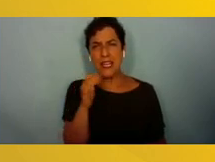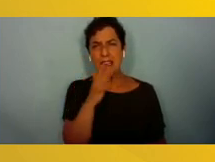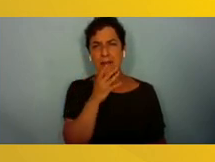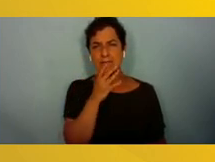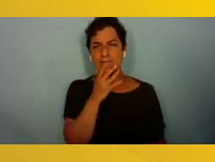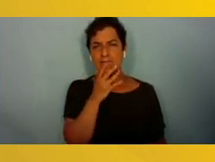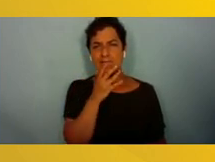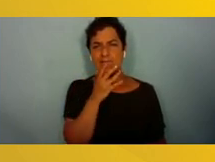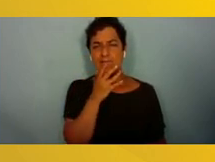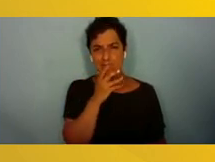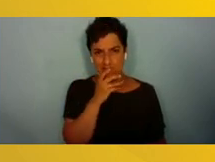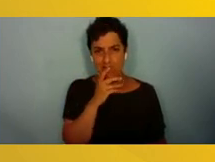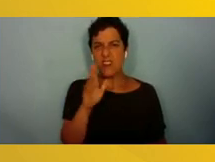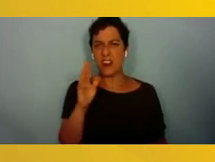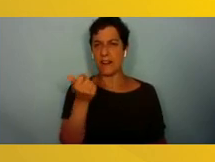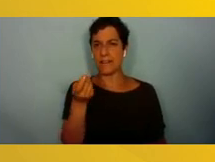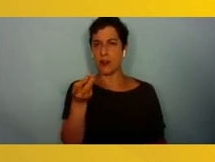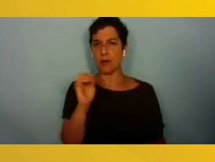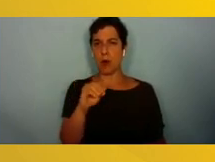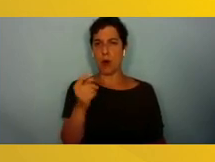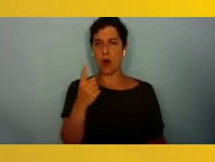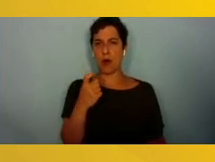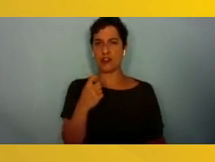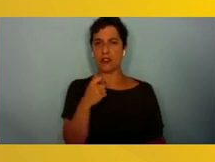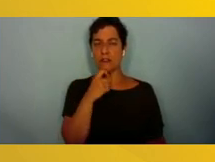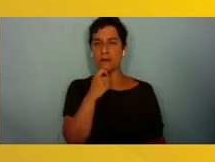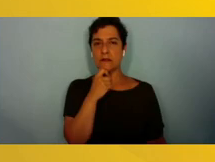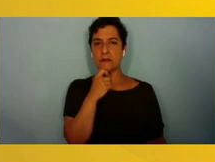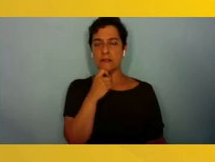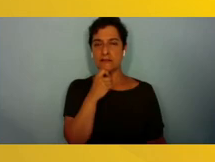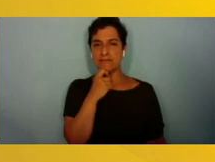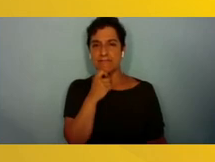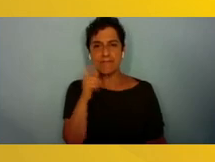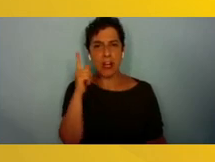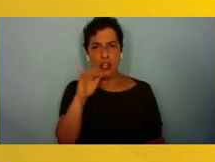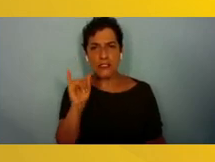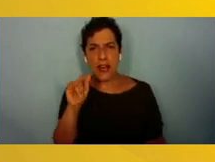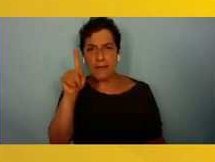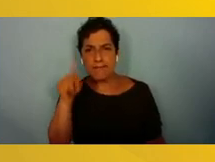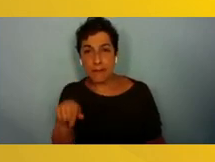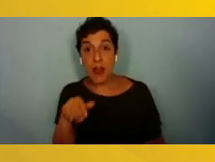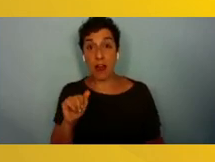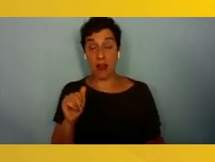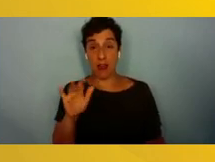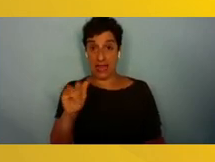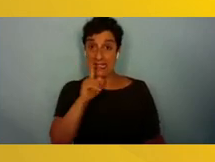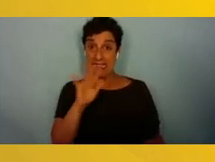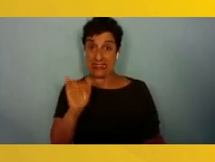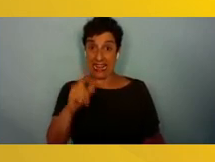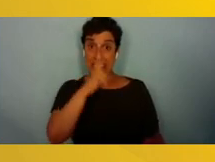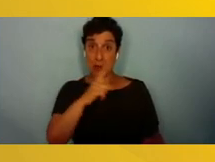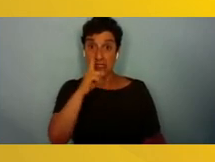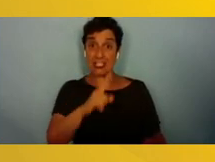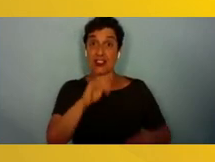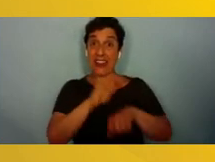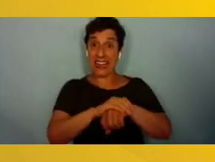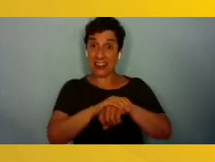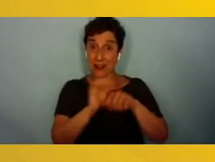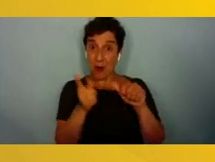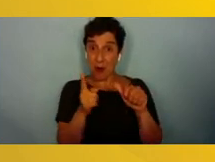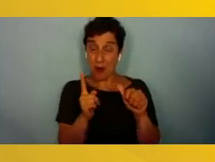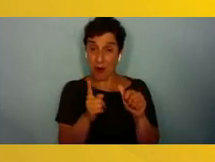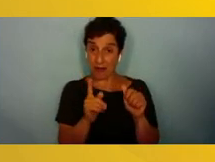we should take a couple other questions. It looks like there might be a couple. One question is the simulation only in English?